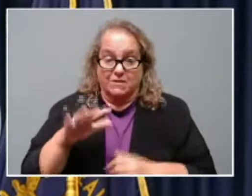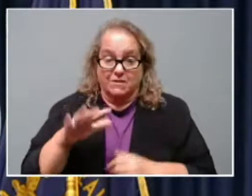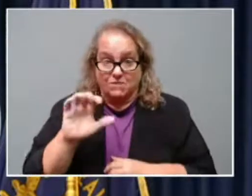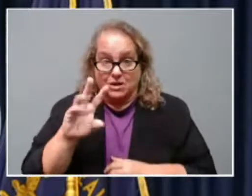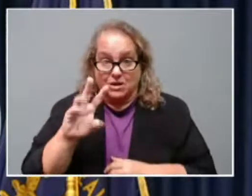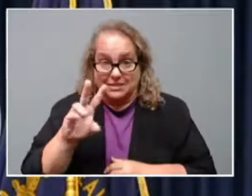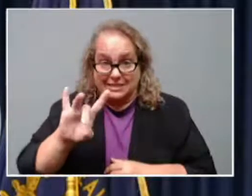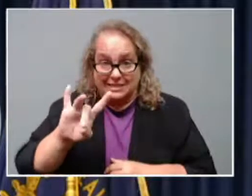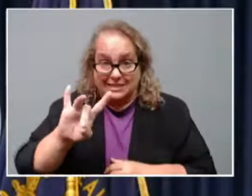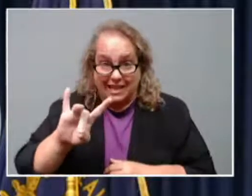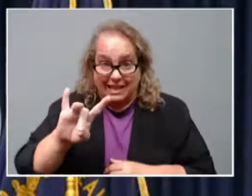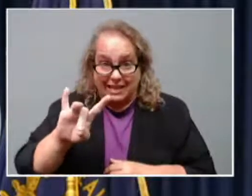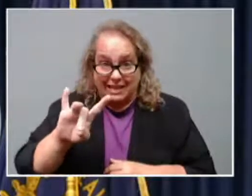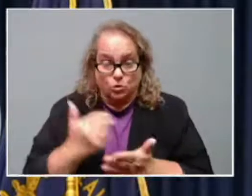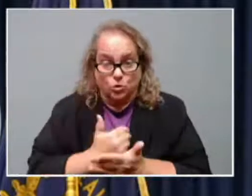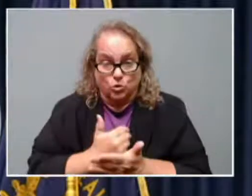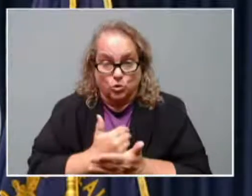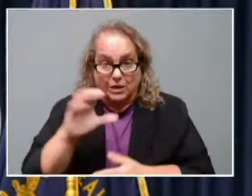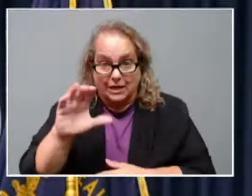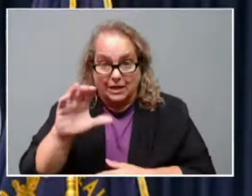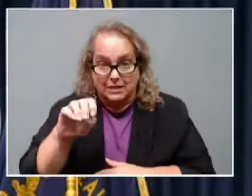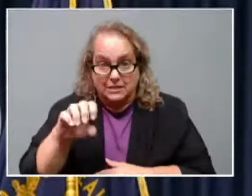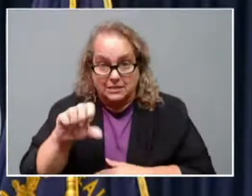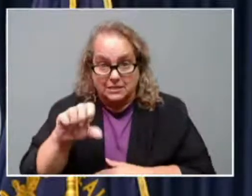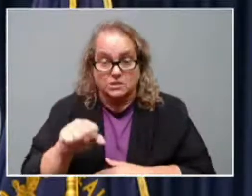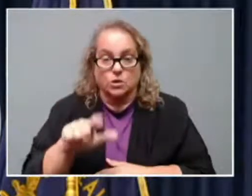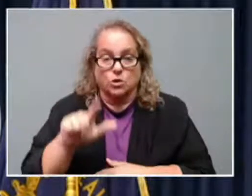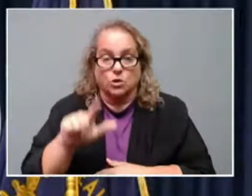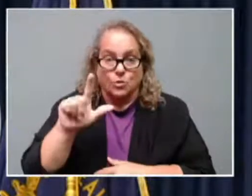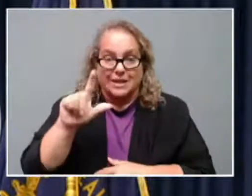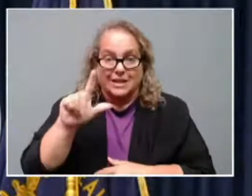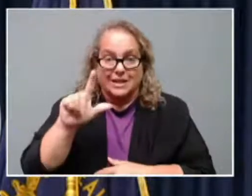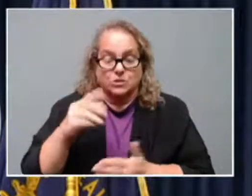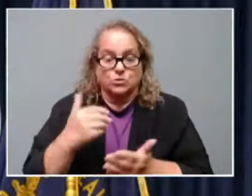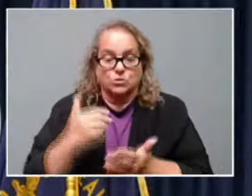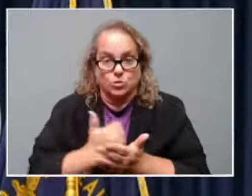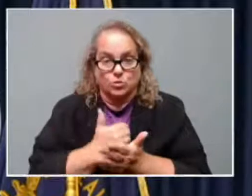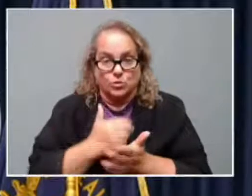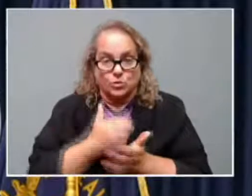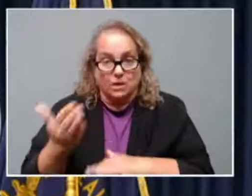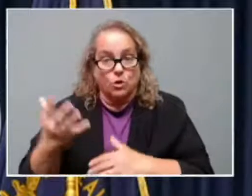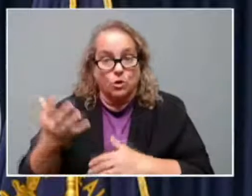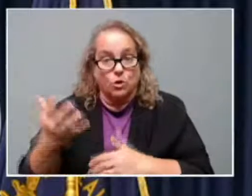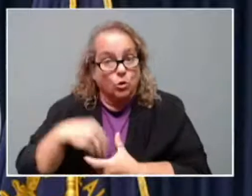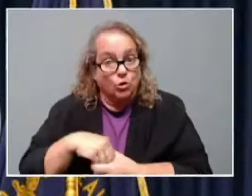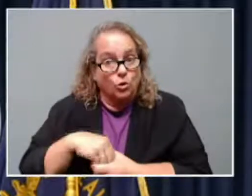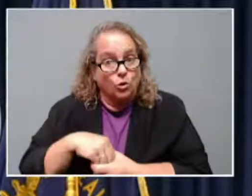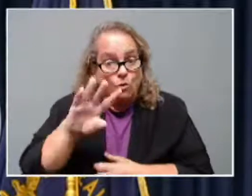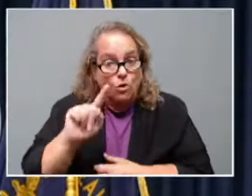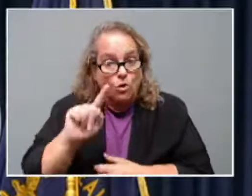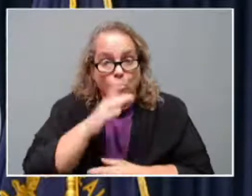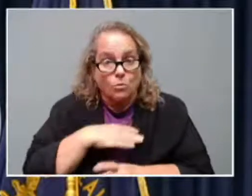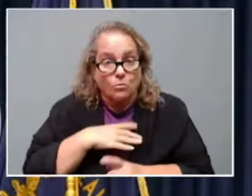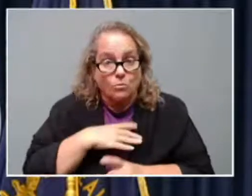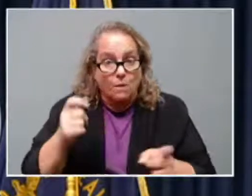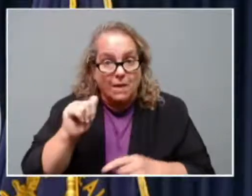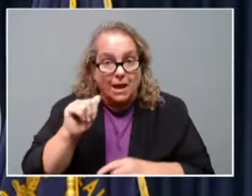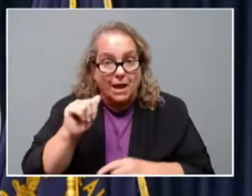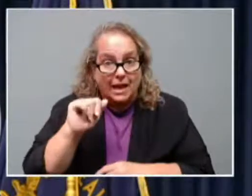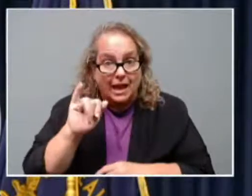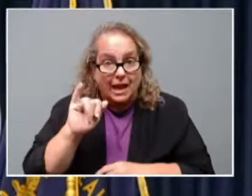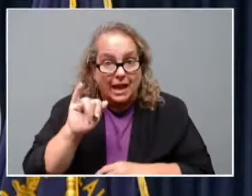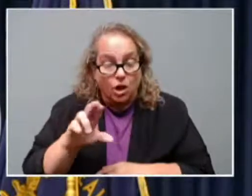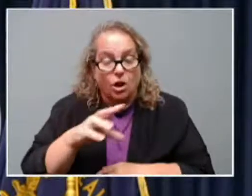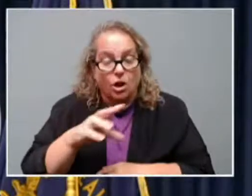568 new cases, 26 new deaths, including a 41-year-old woman from Adair, a